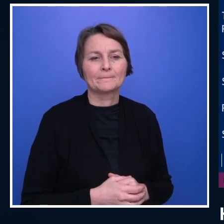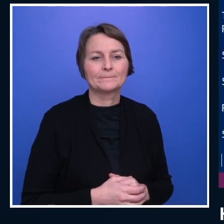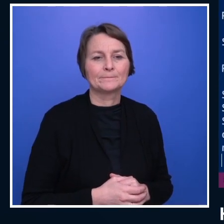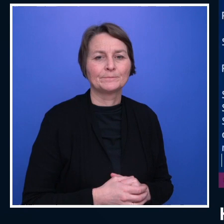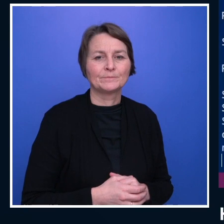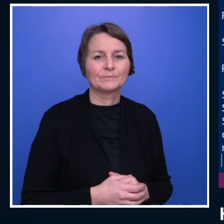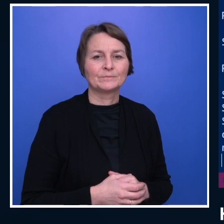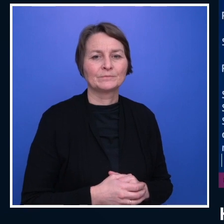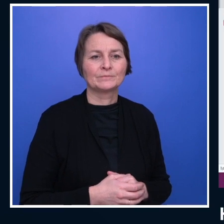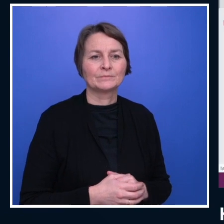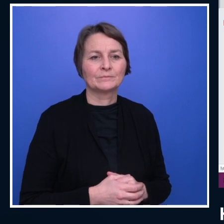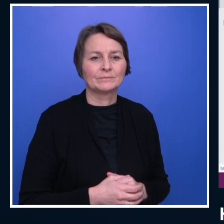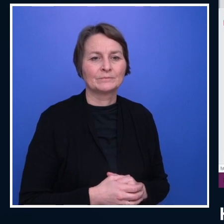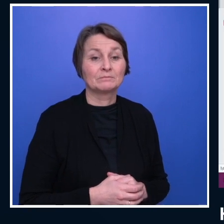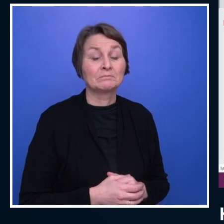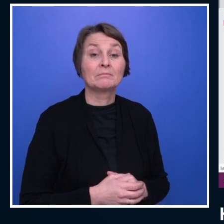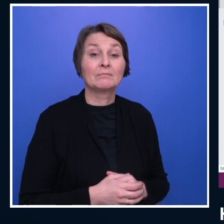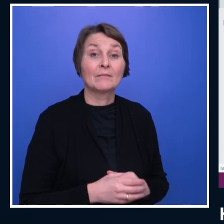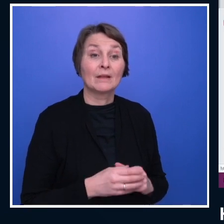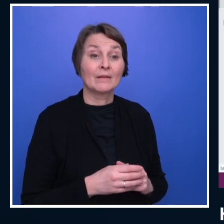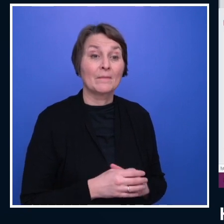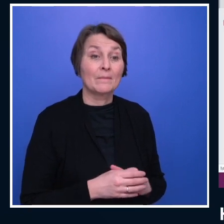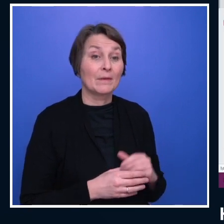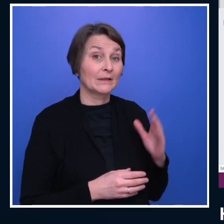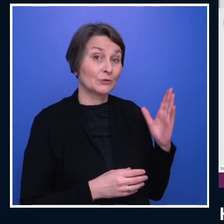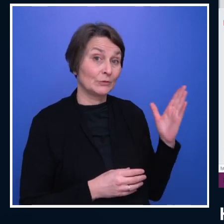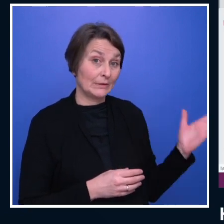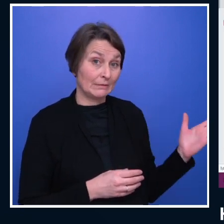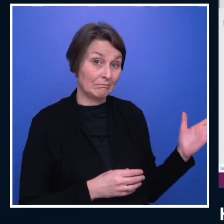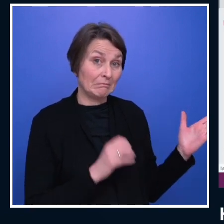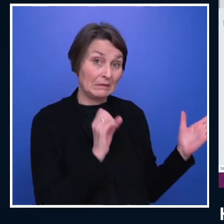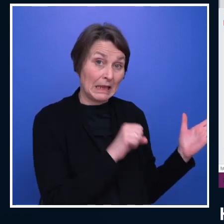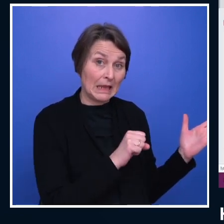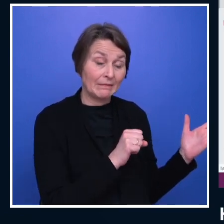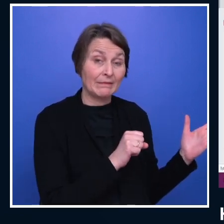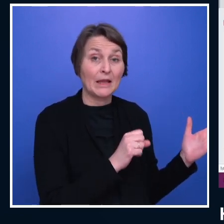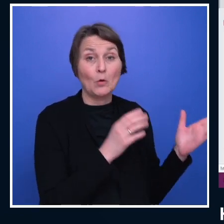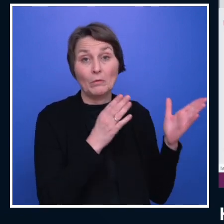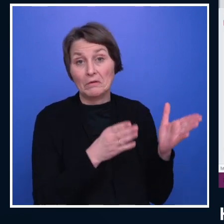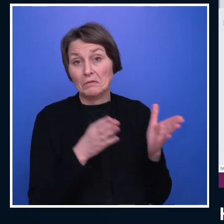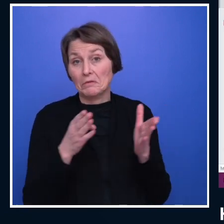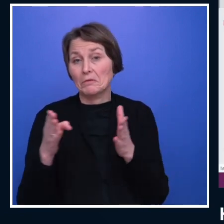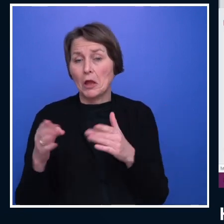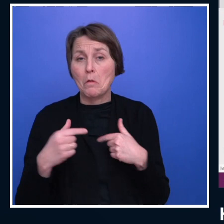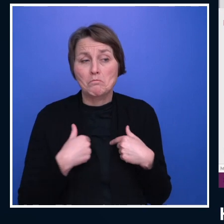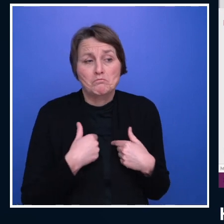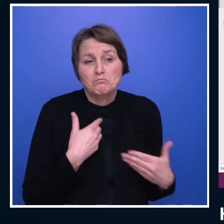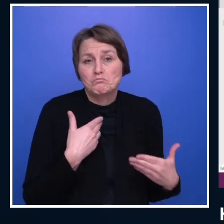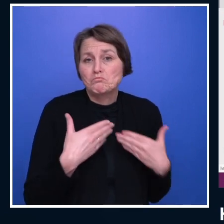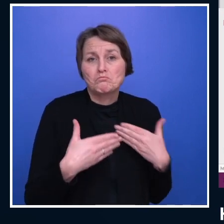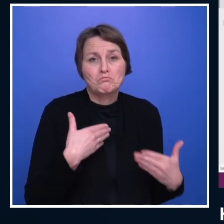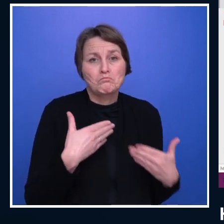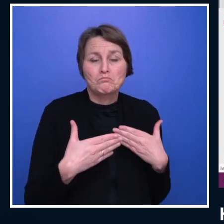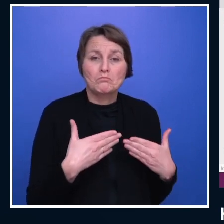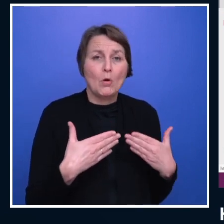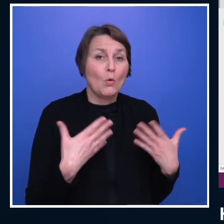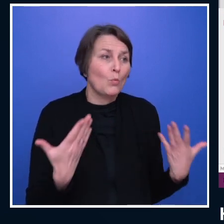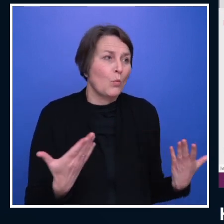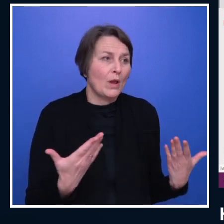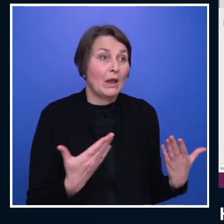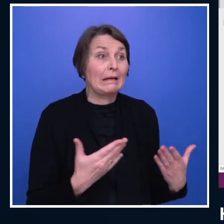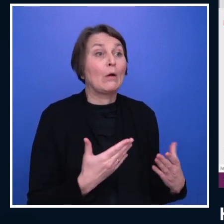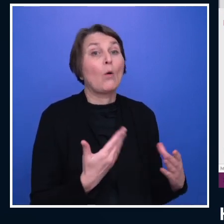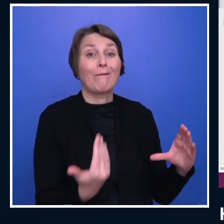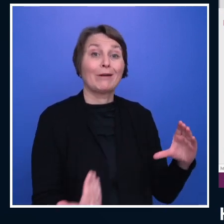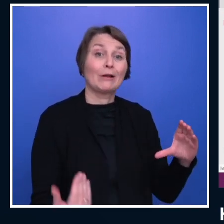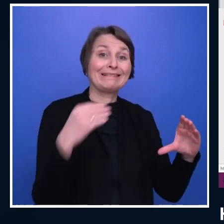or I can do it up here. It doesn't matter. So I don't really care whether it's on the metal or in a container or whatever. Does that